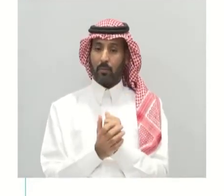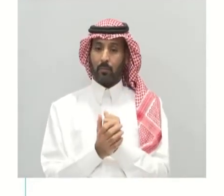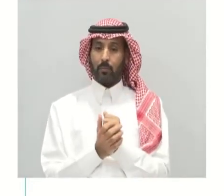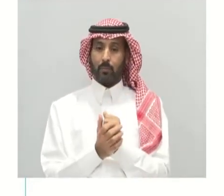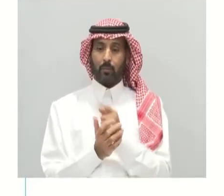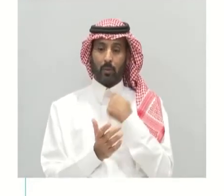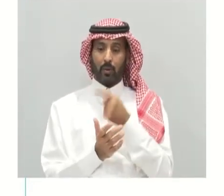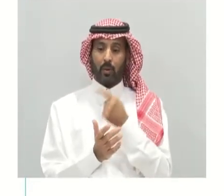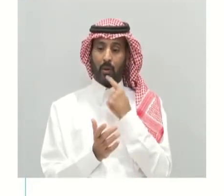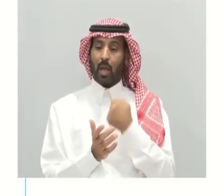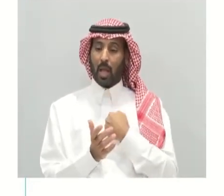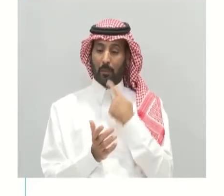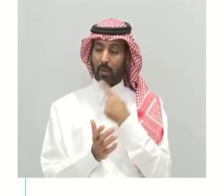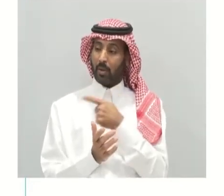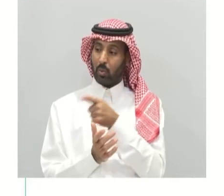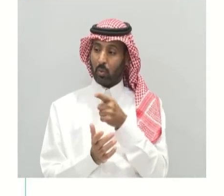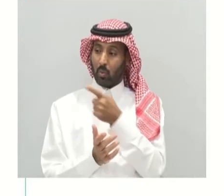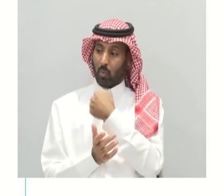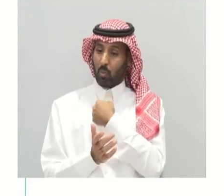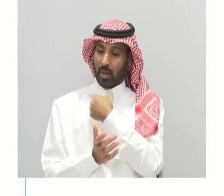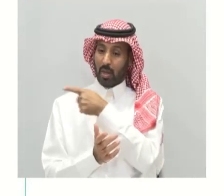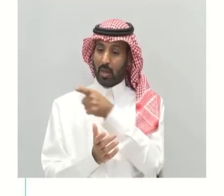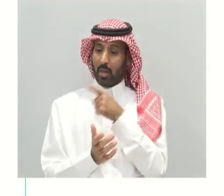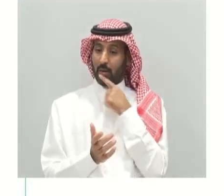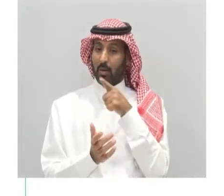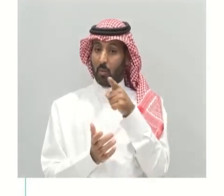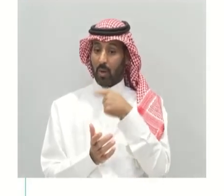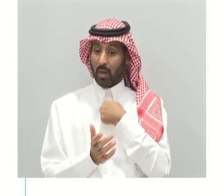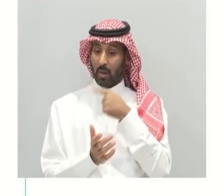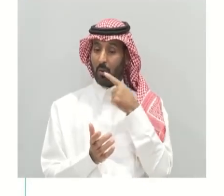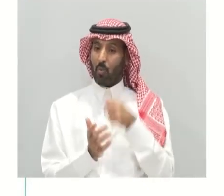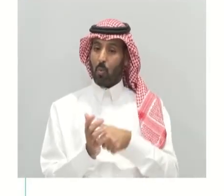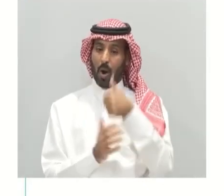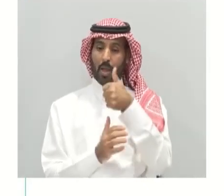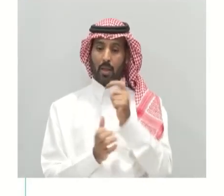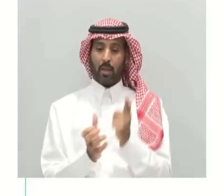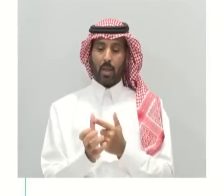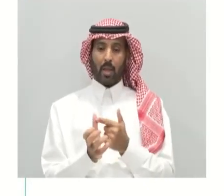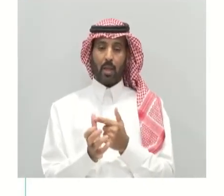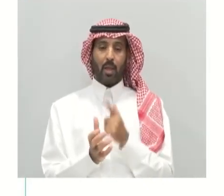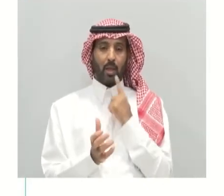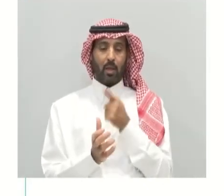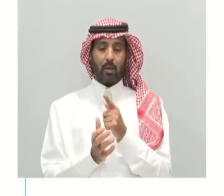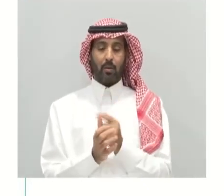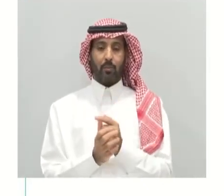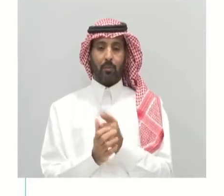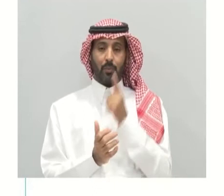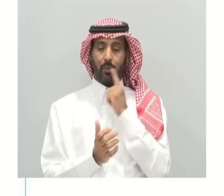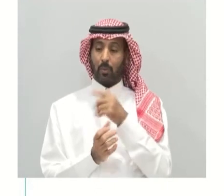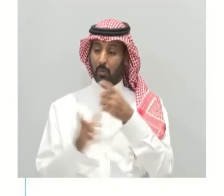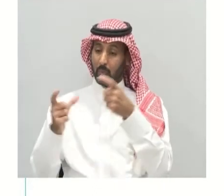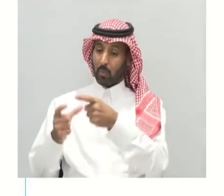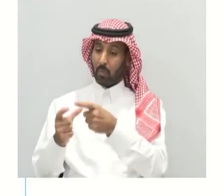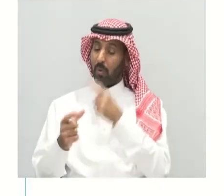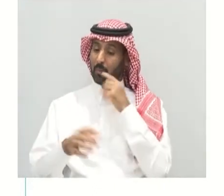can talk about me and you. We won. Also, I can talk about a group